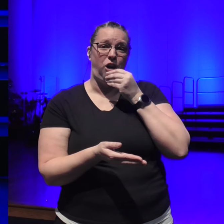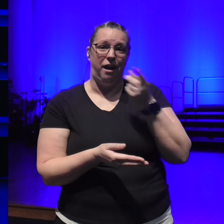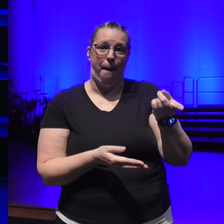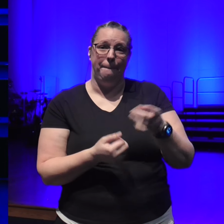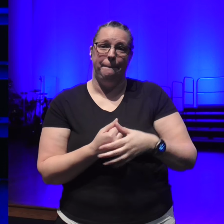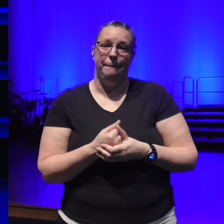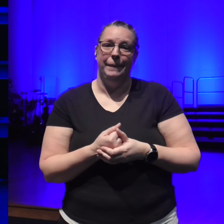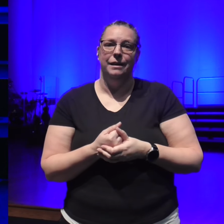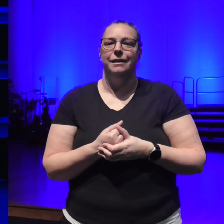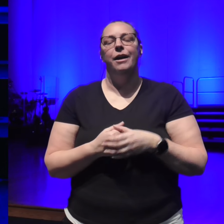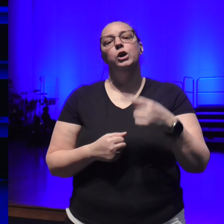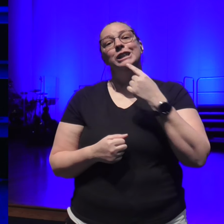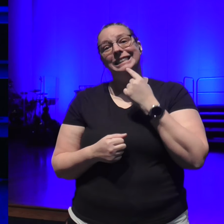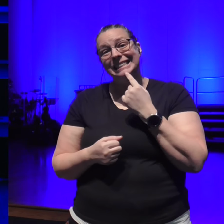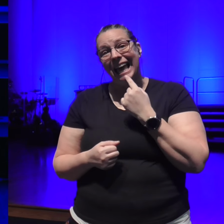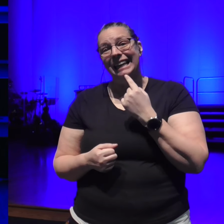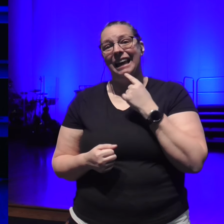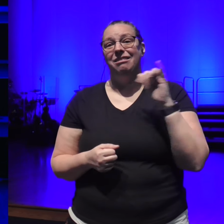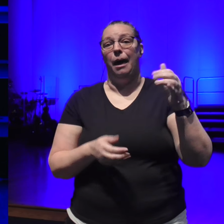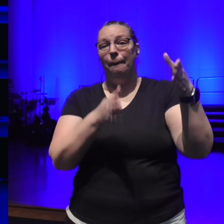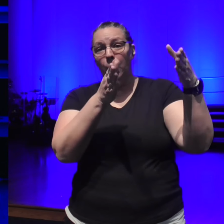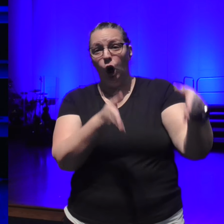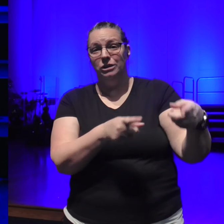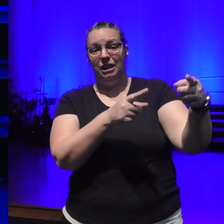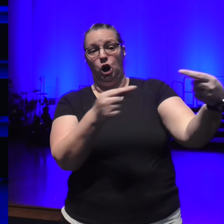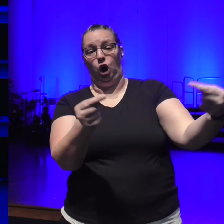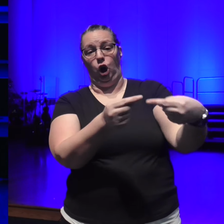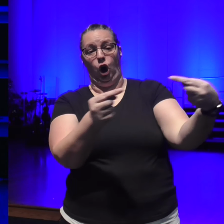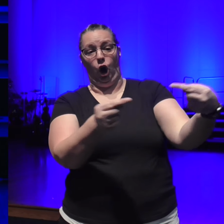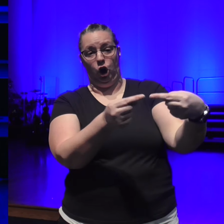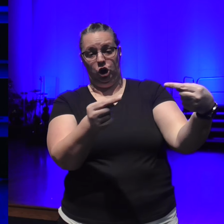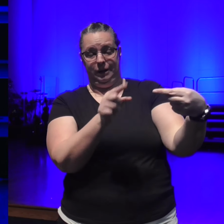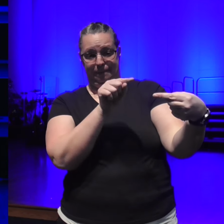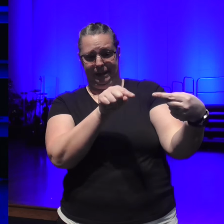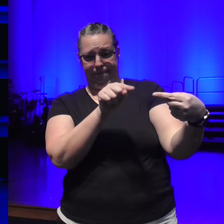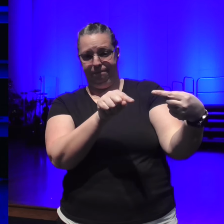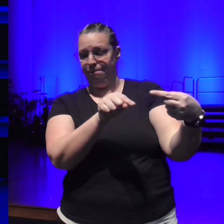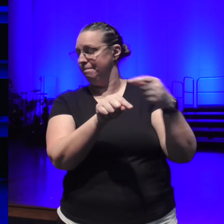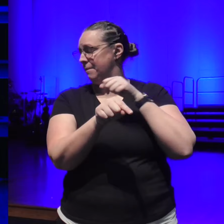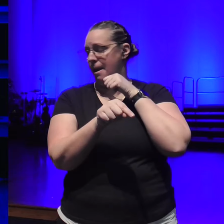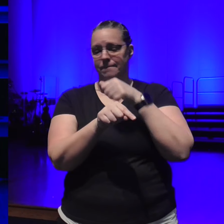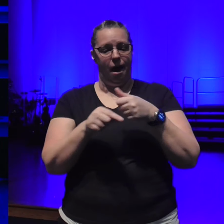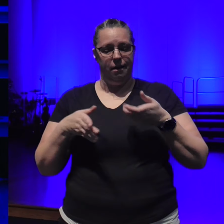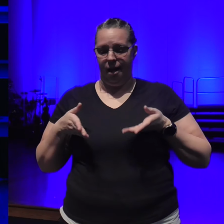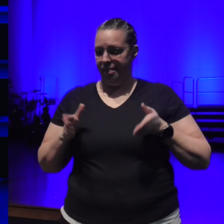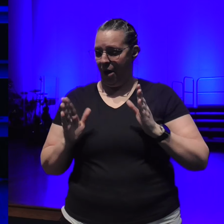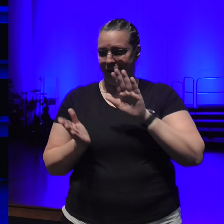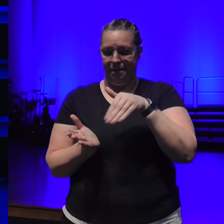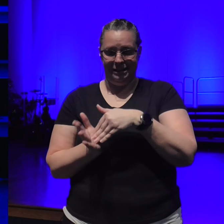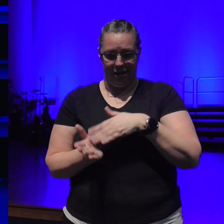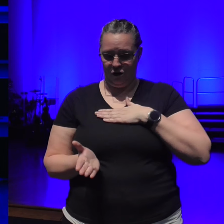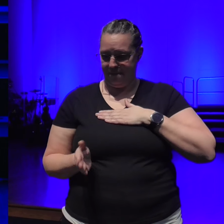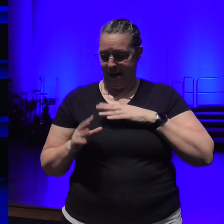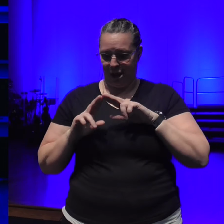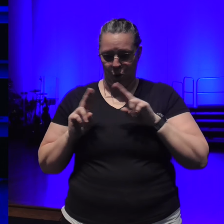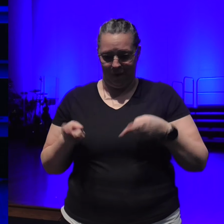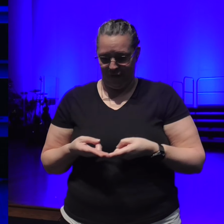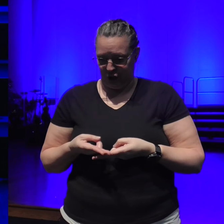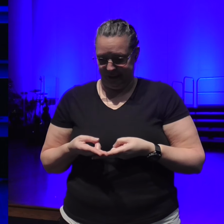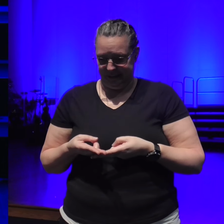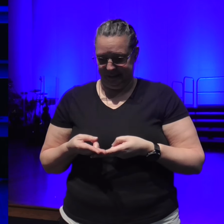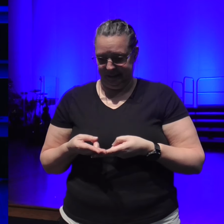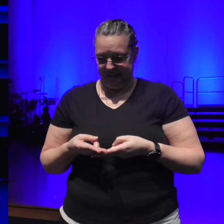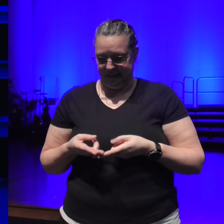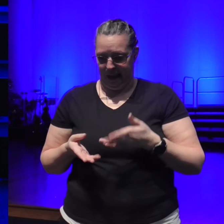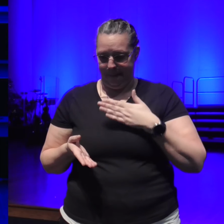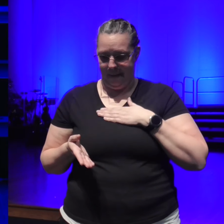What you're saying is, this person who has hurt me, I am no longer allowing them to be the center of my universe. I'm